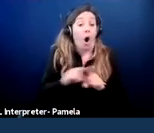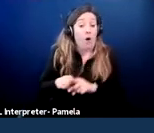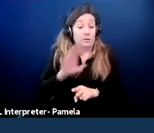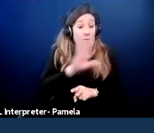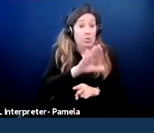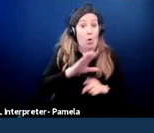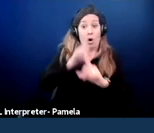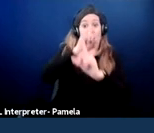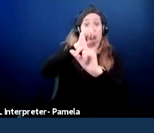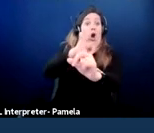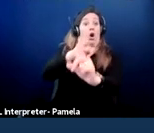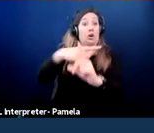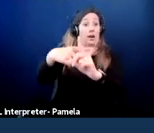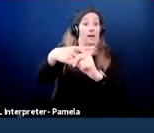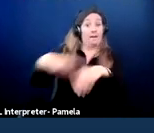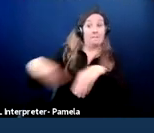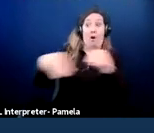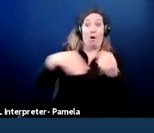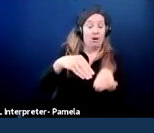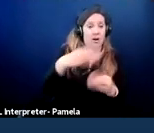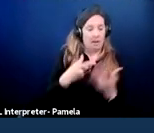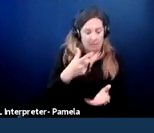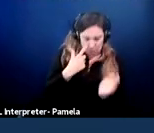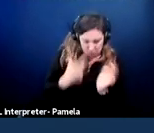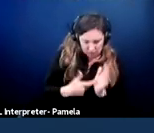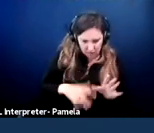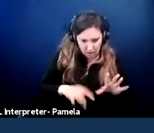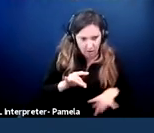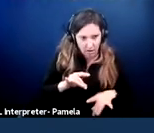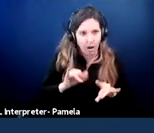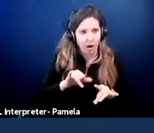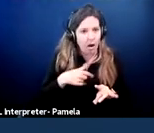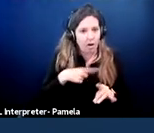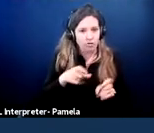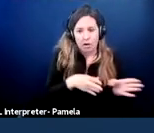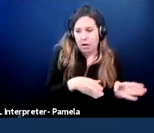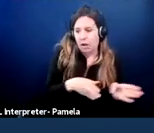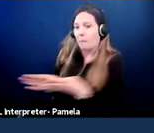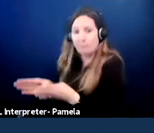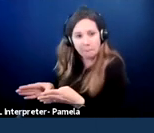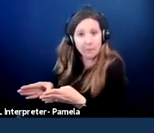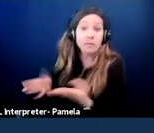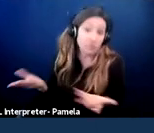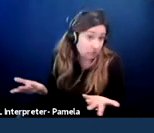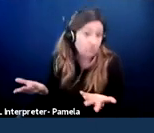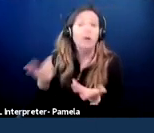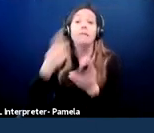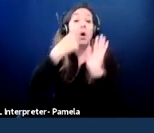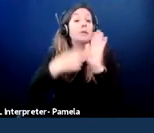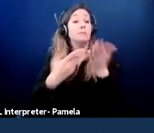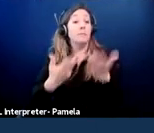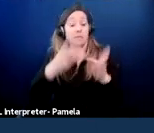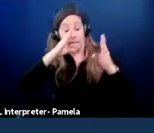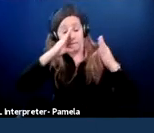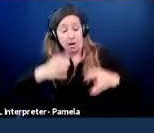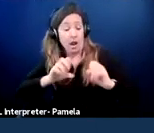that's available. So you might have a software that might be for, let's just say, for the education industry. But